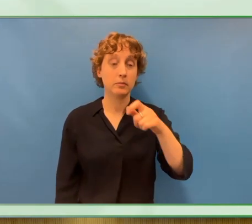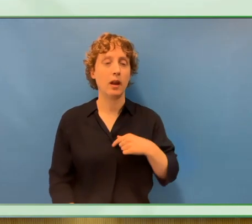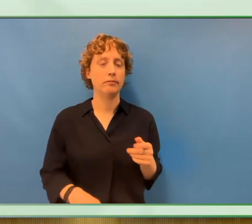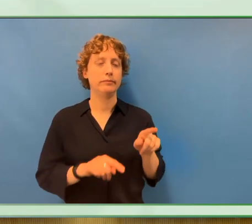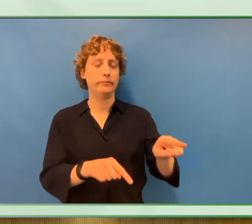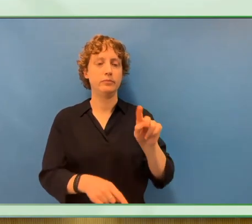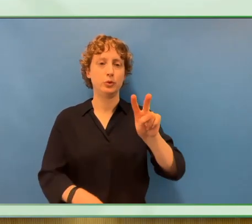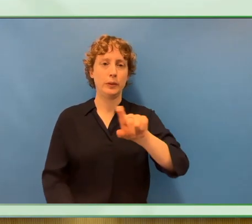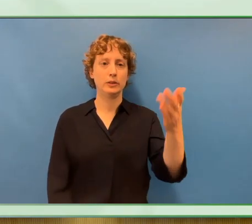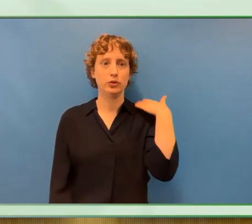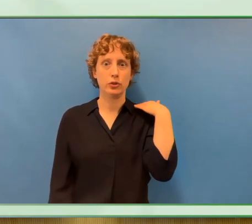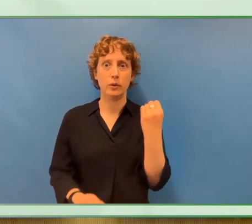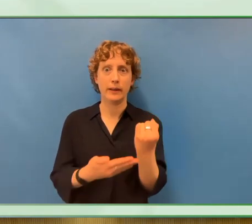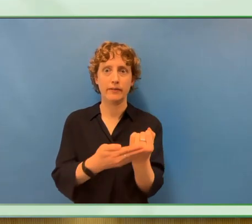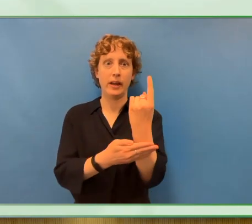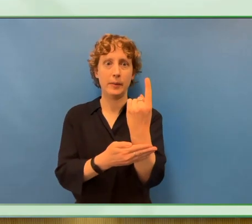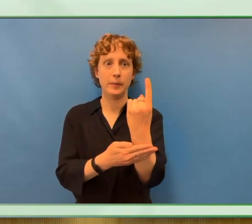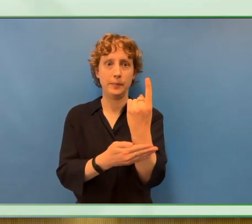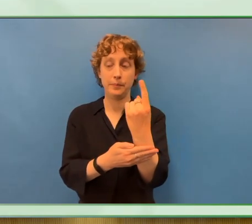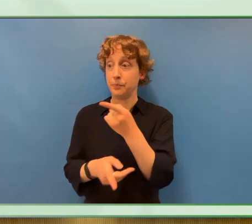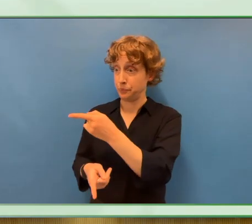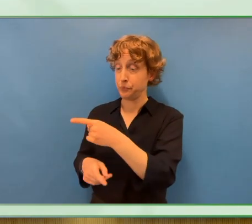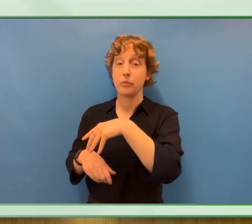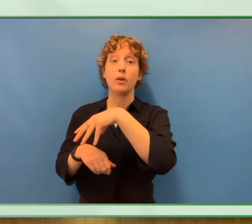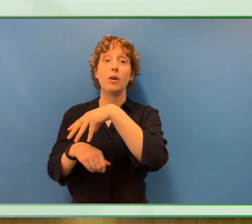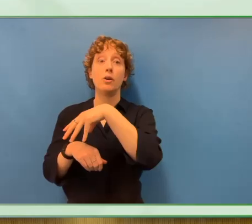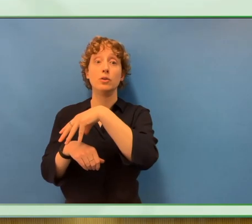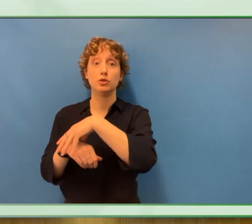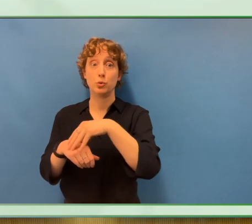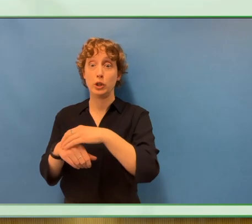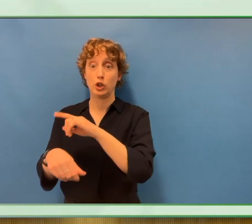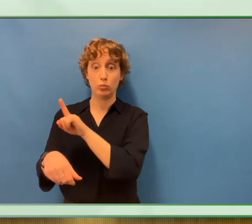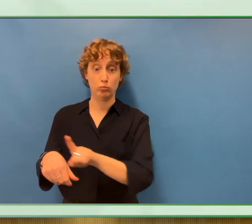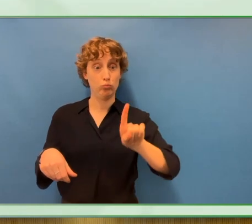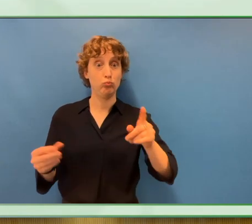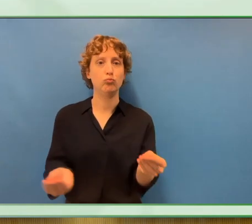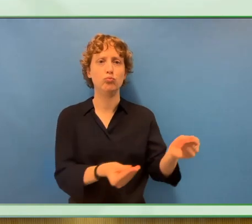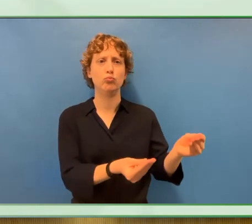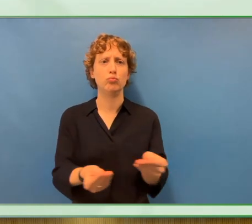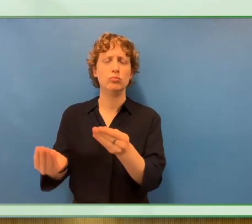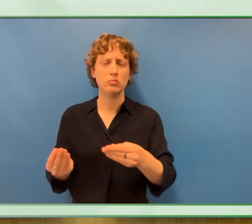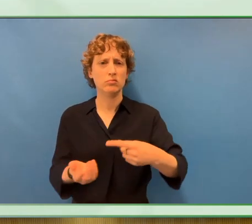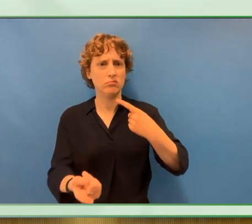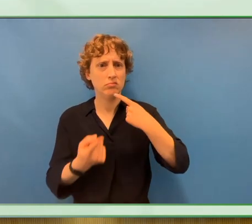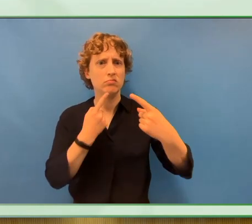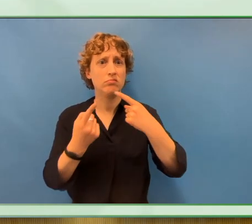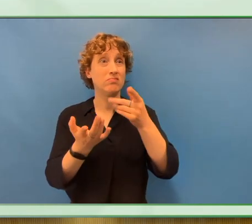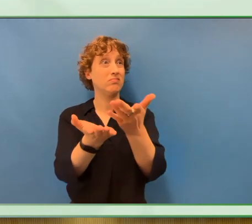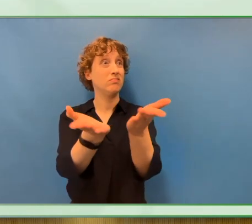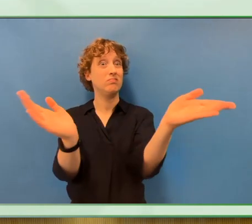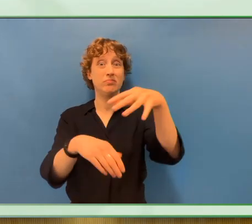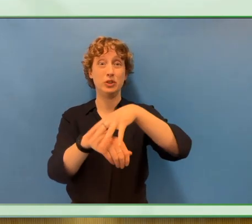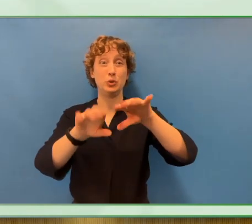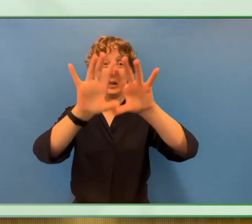the regulator of Sweden for the European Accessibility Act talked about how few complaints that they as a nation have received from disabled